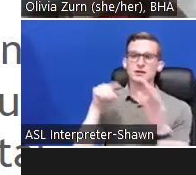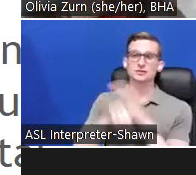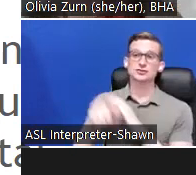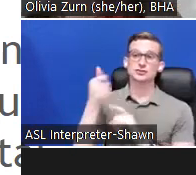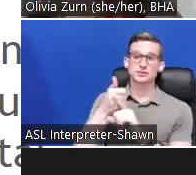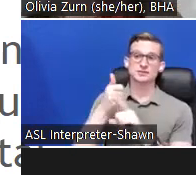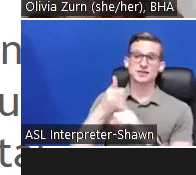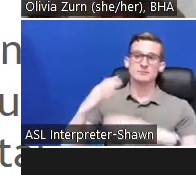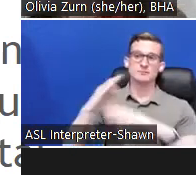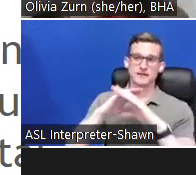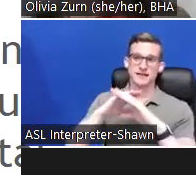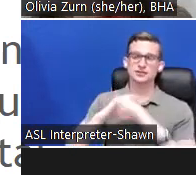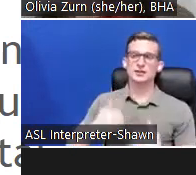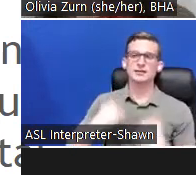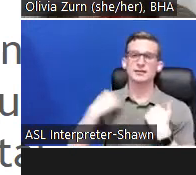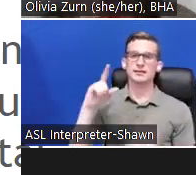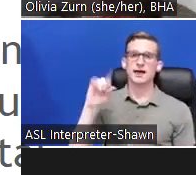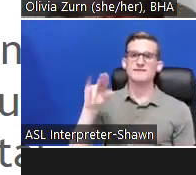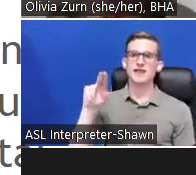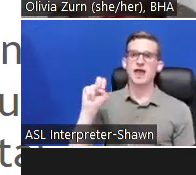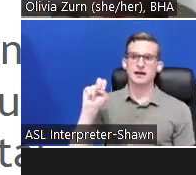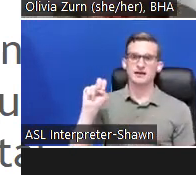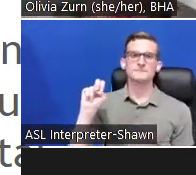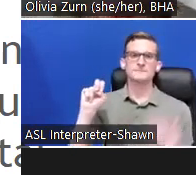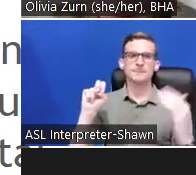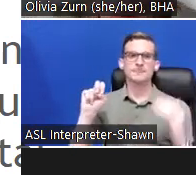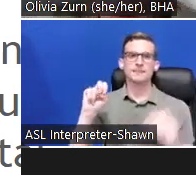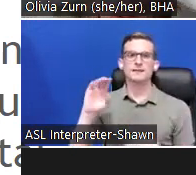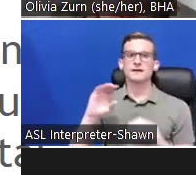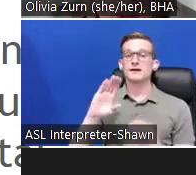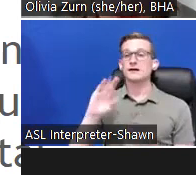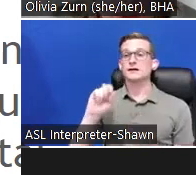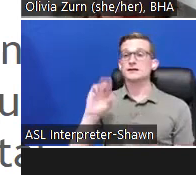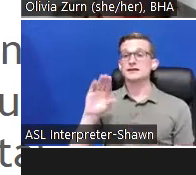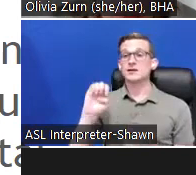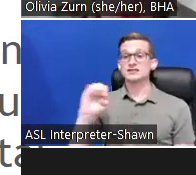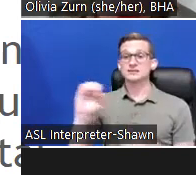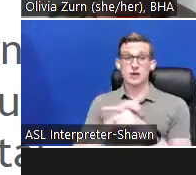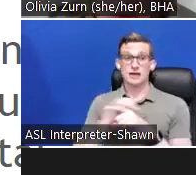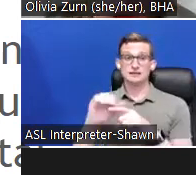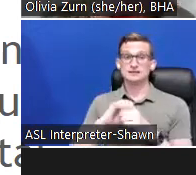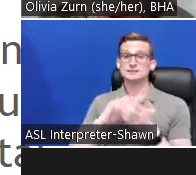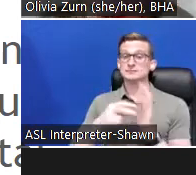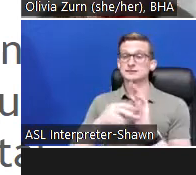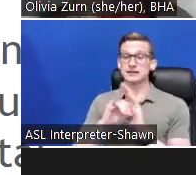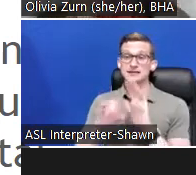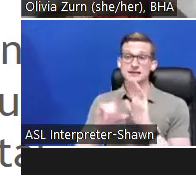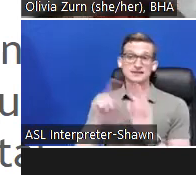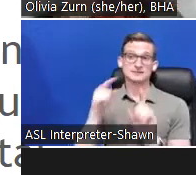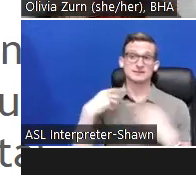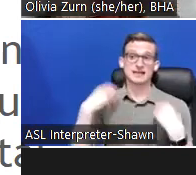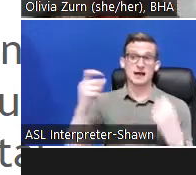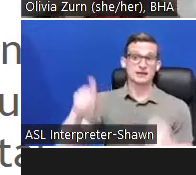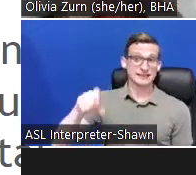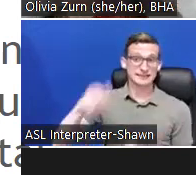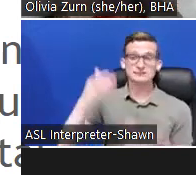Clearance practice means the process of identifying specific health needs and conditions that may require specialty management and